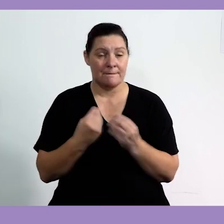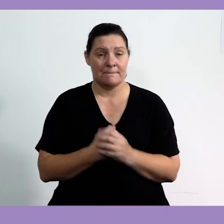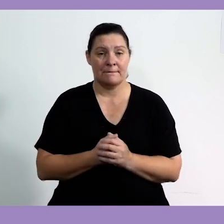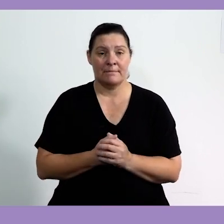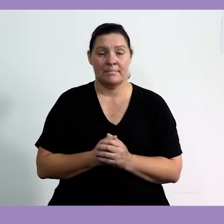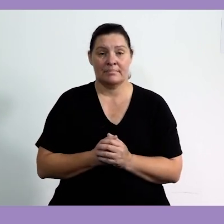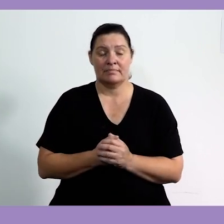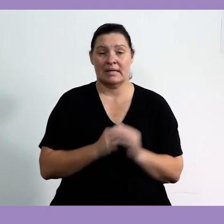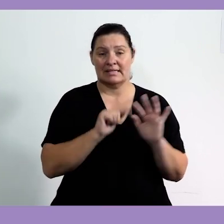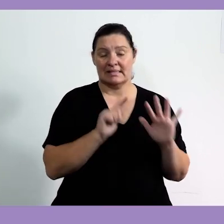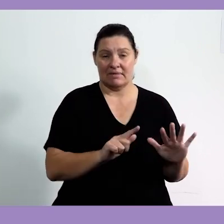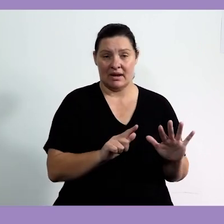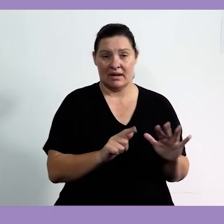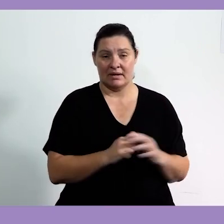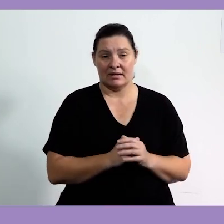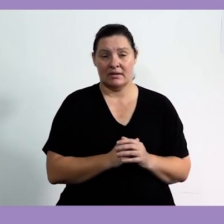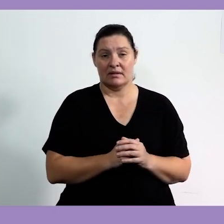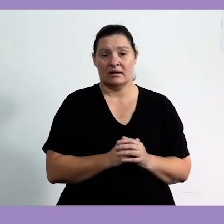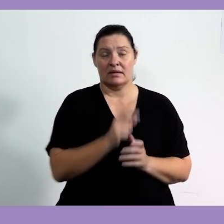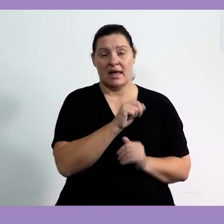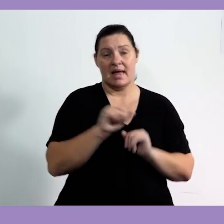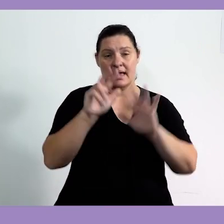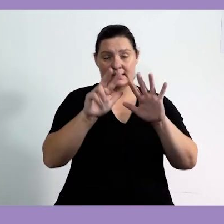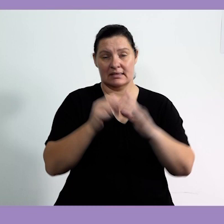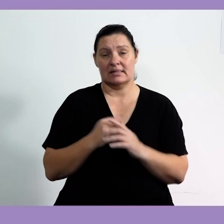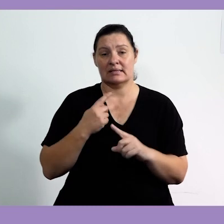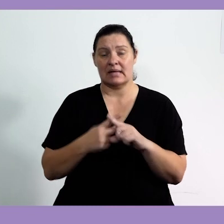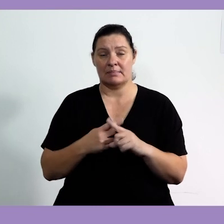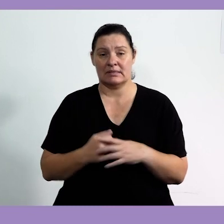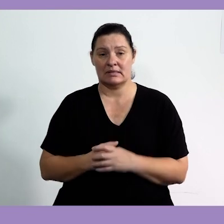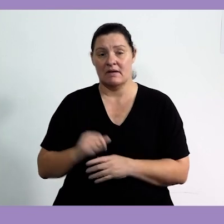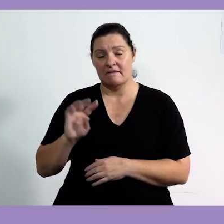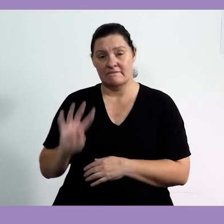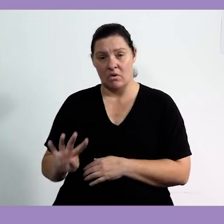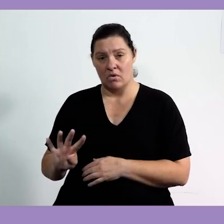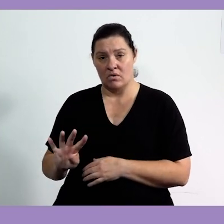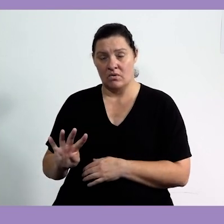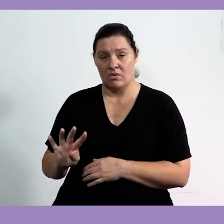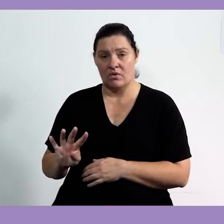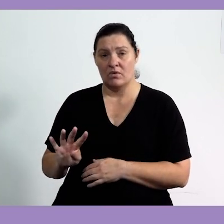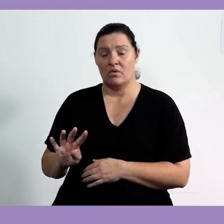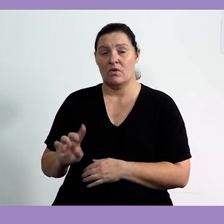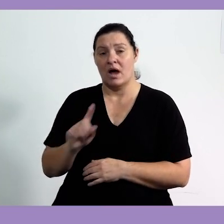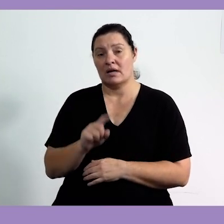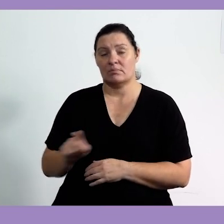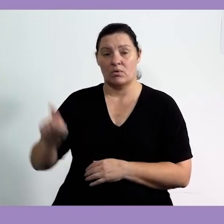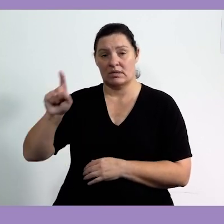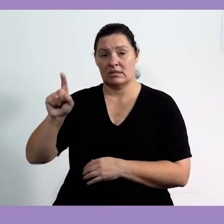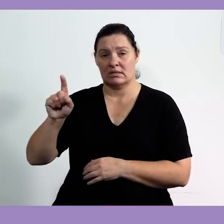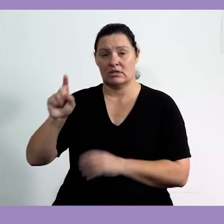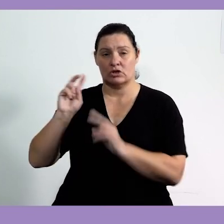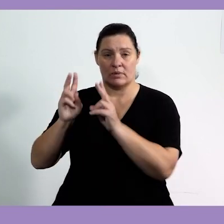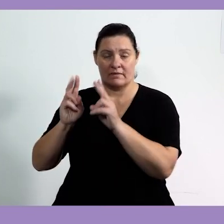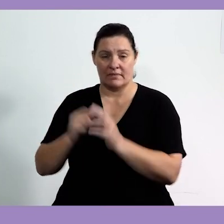give us? This is 7 to the exponent 8 multiplied by 4 to the